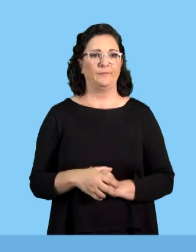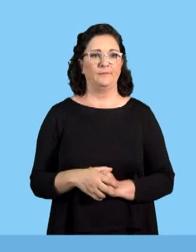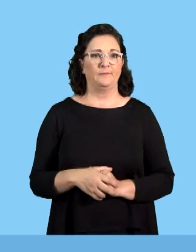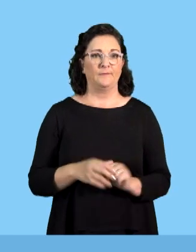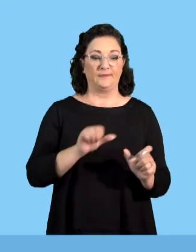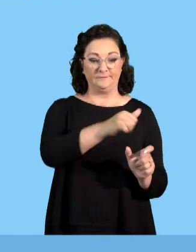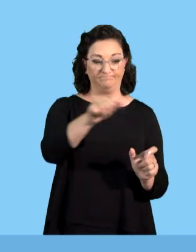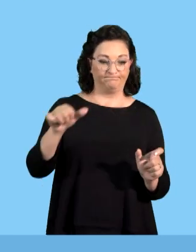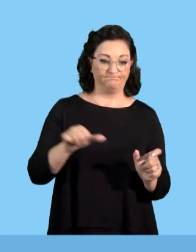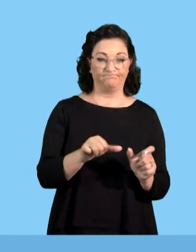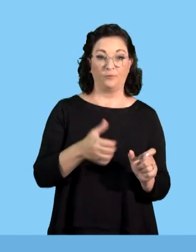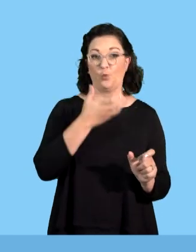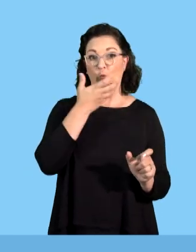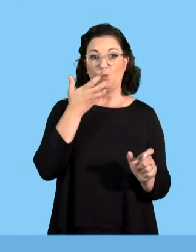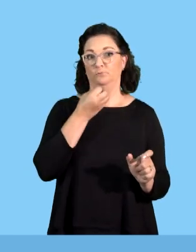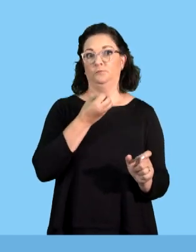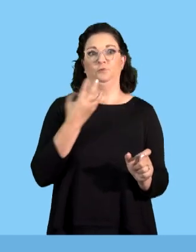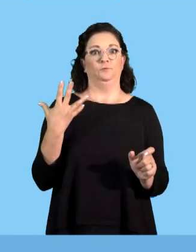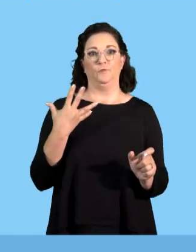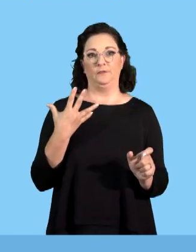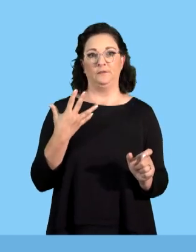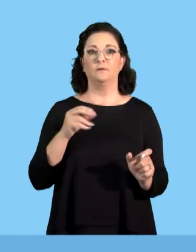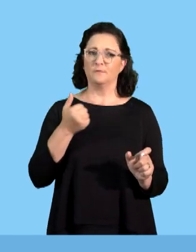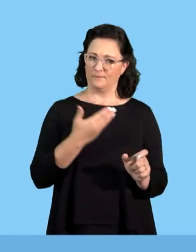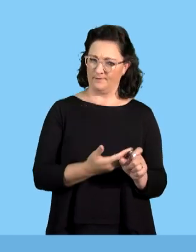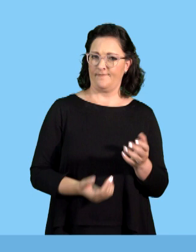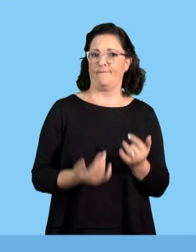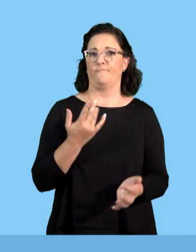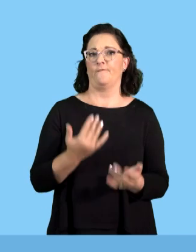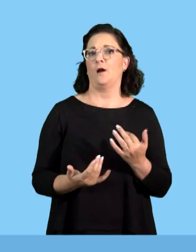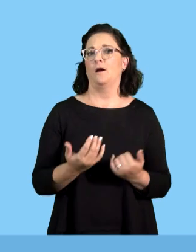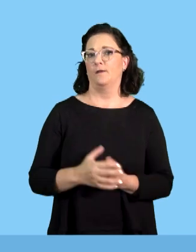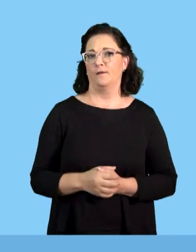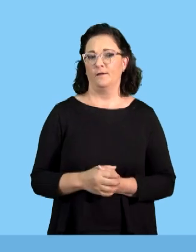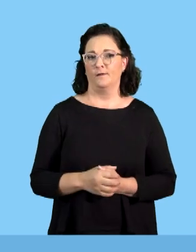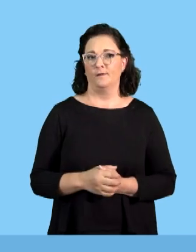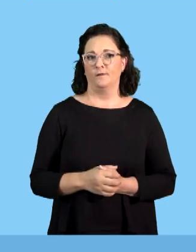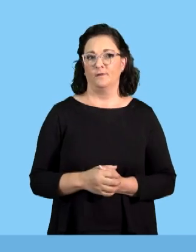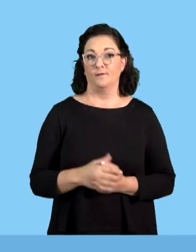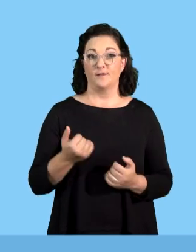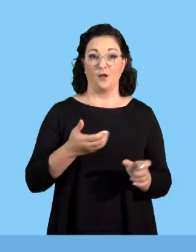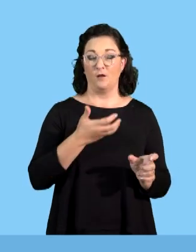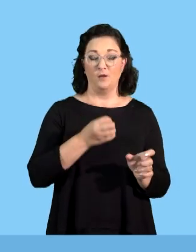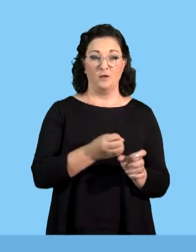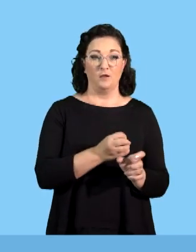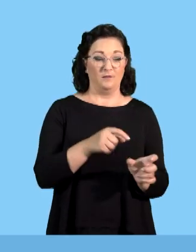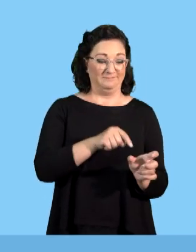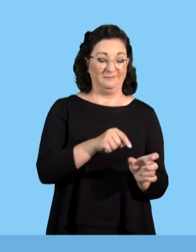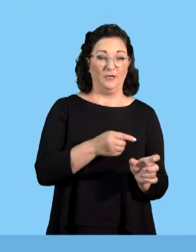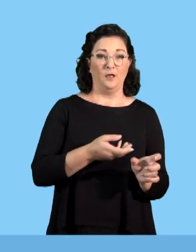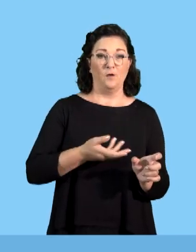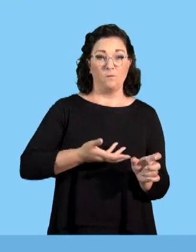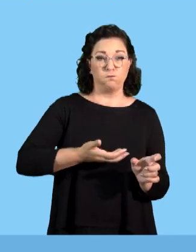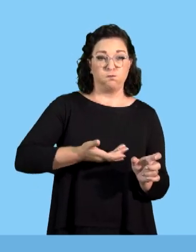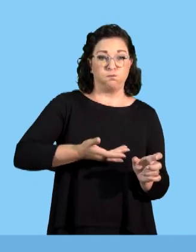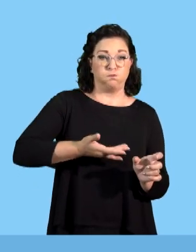happens? So if a circuit overheats, it can cause a fire. So if a circuit overheats because now there's